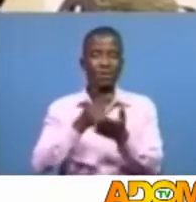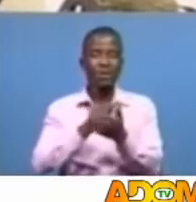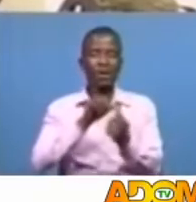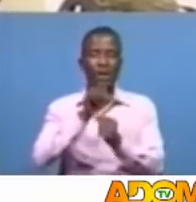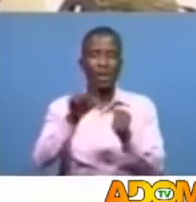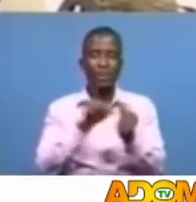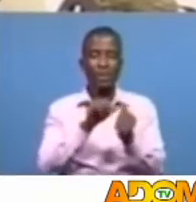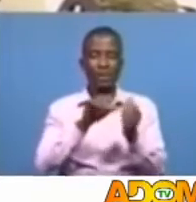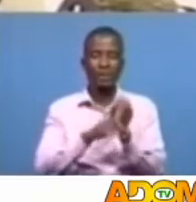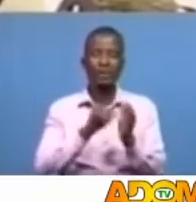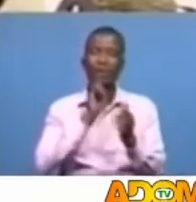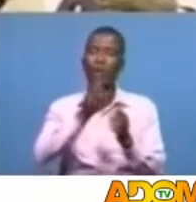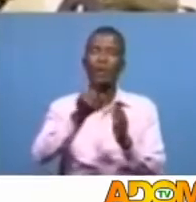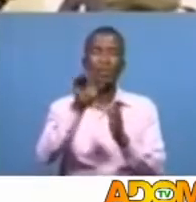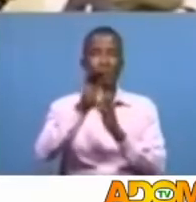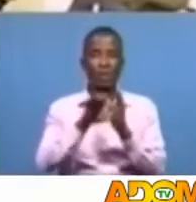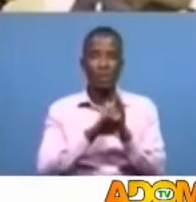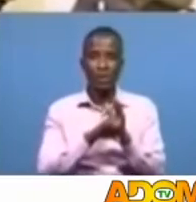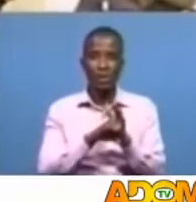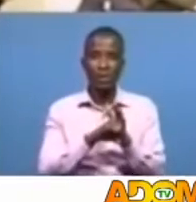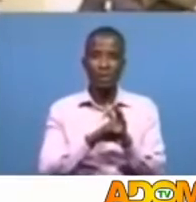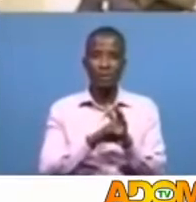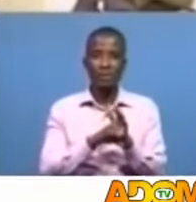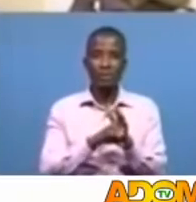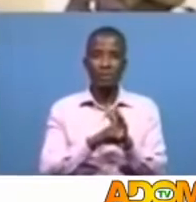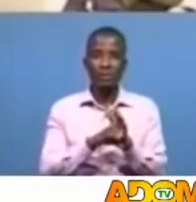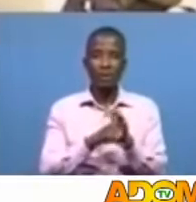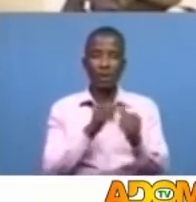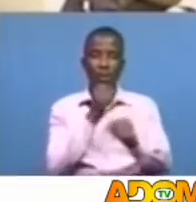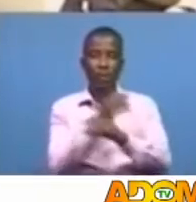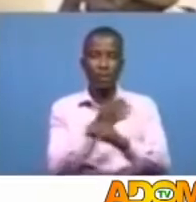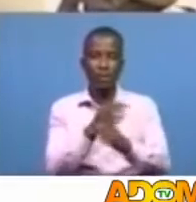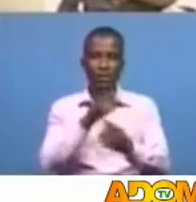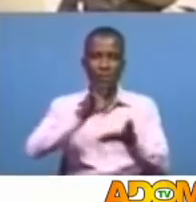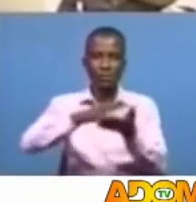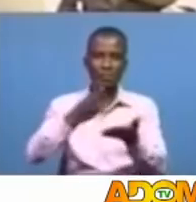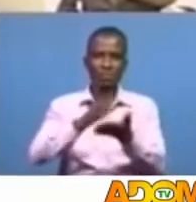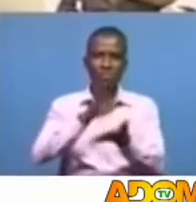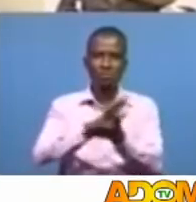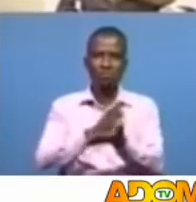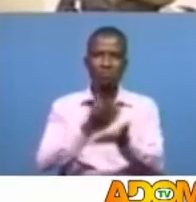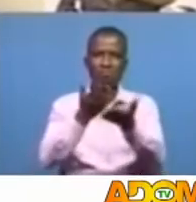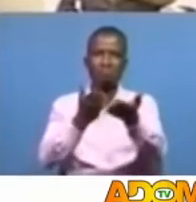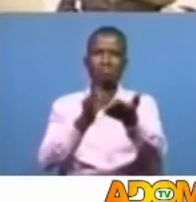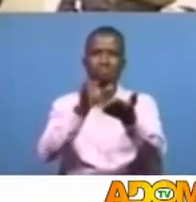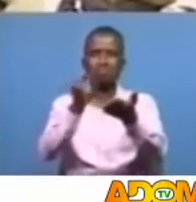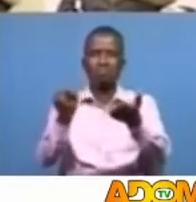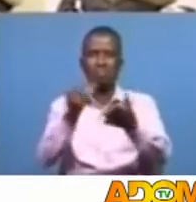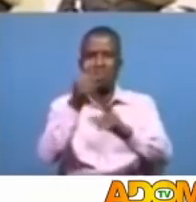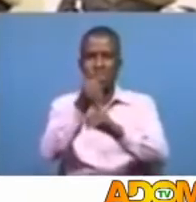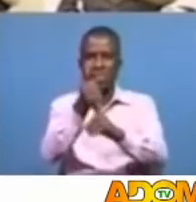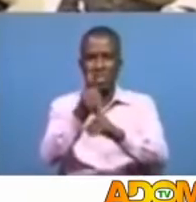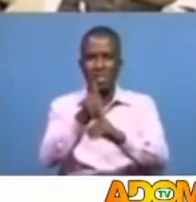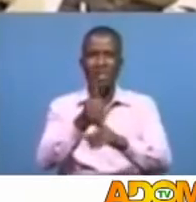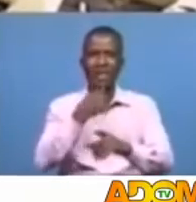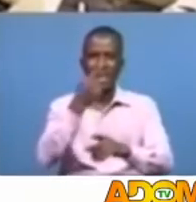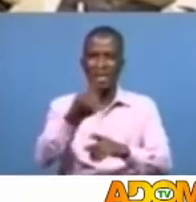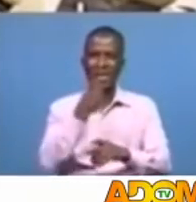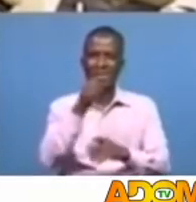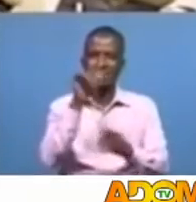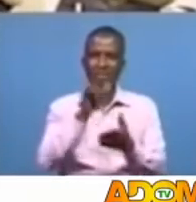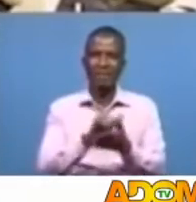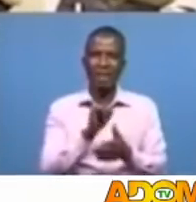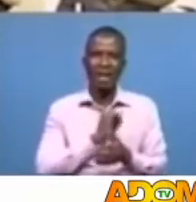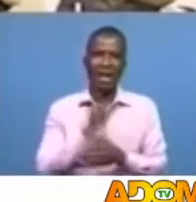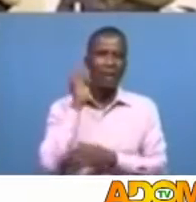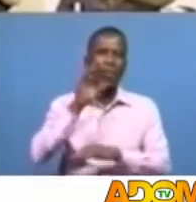First, orders of the court are disobeyed. File, witness statement, no. You yourself intimate that I'm